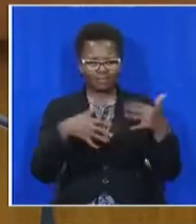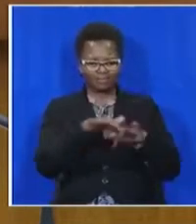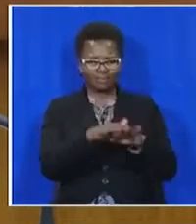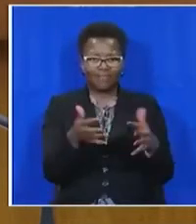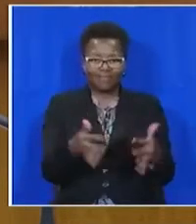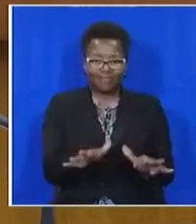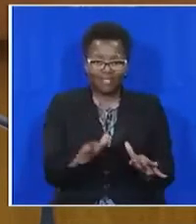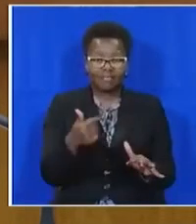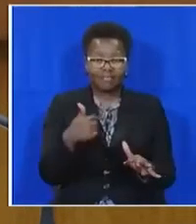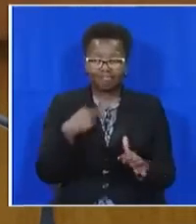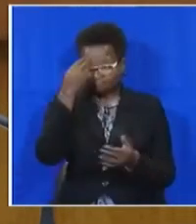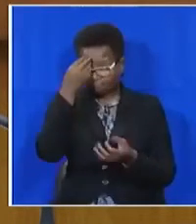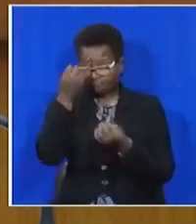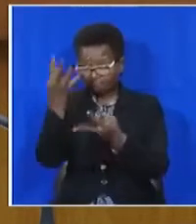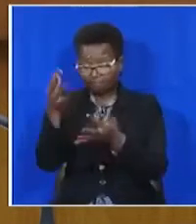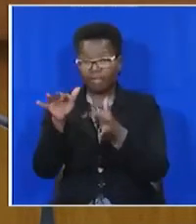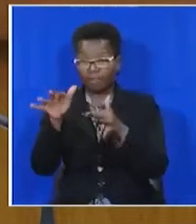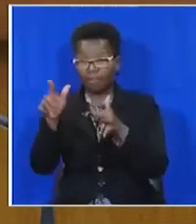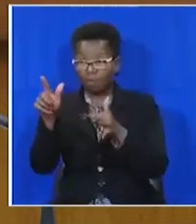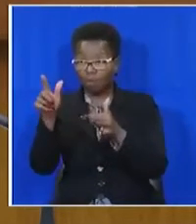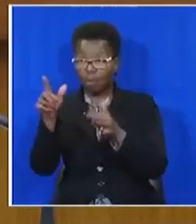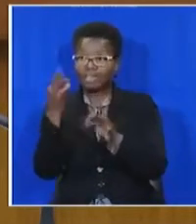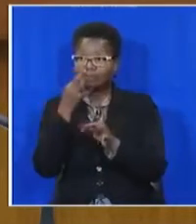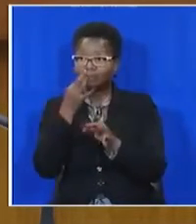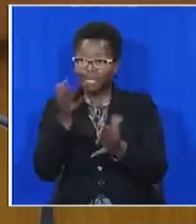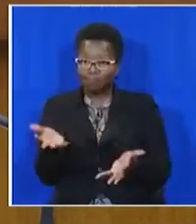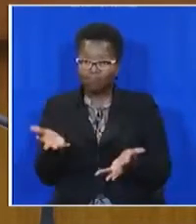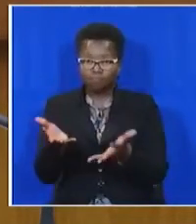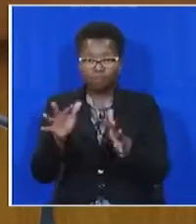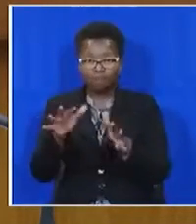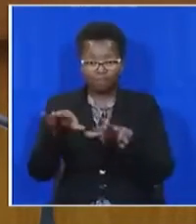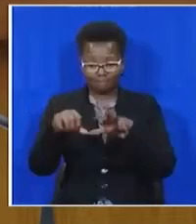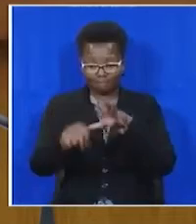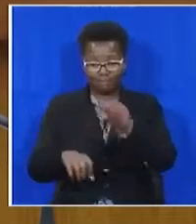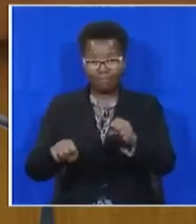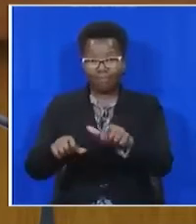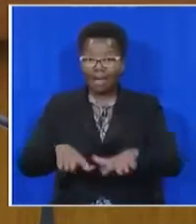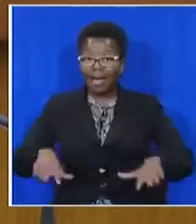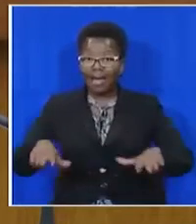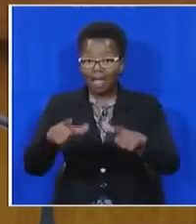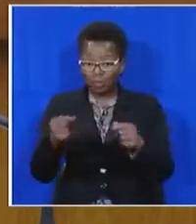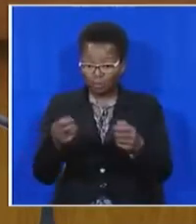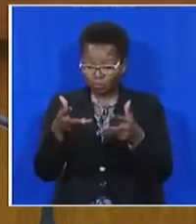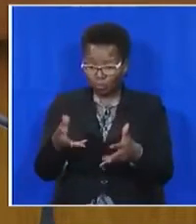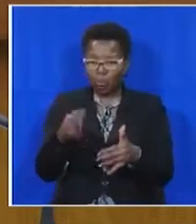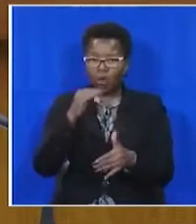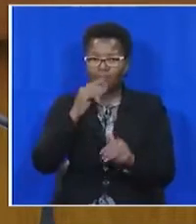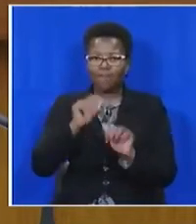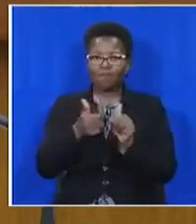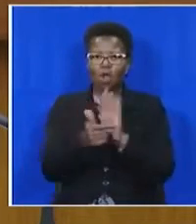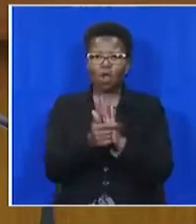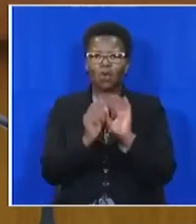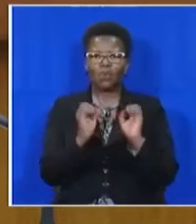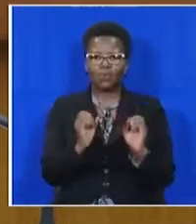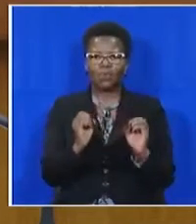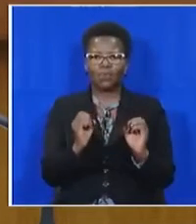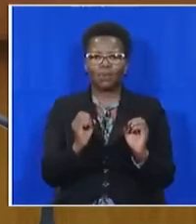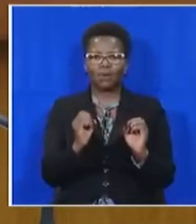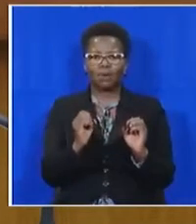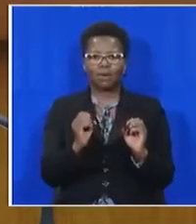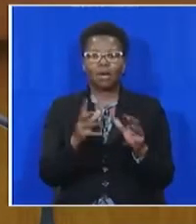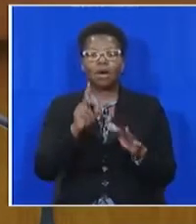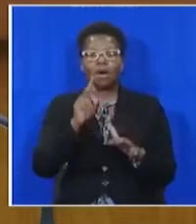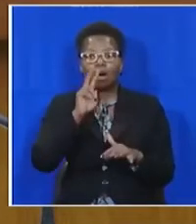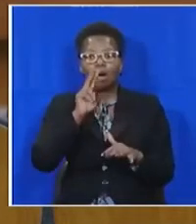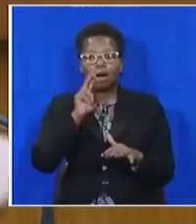land invasion that instead of that unscientific, sporadic, and illegal tool, rather land usage must